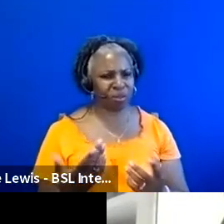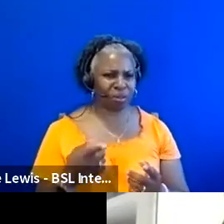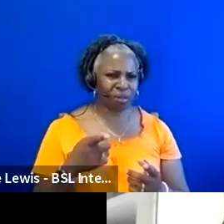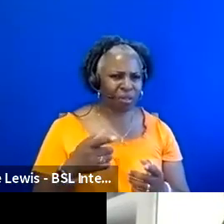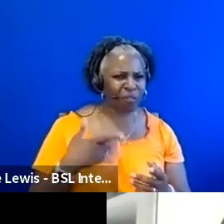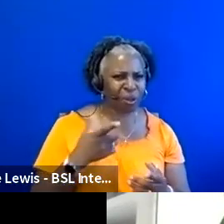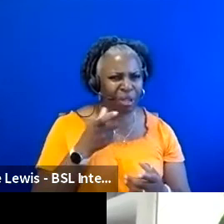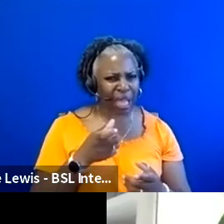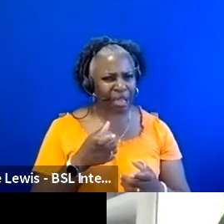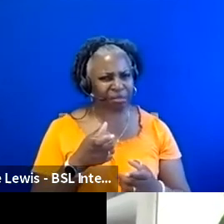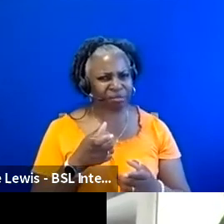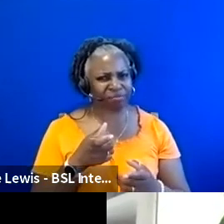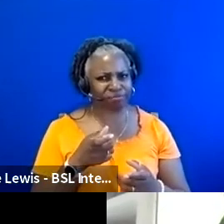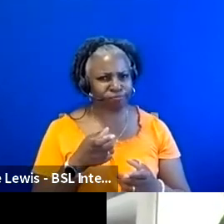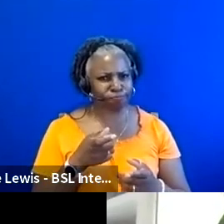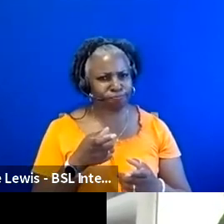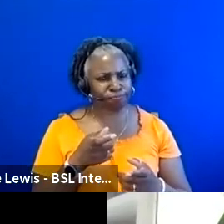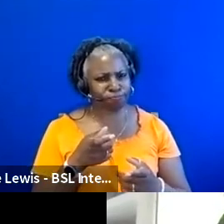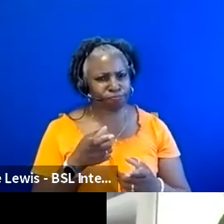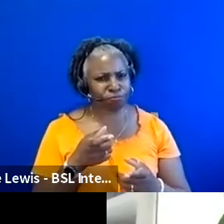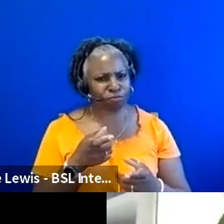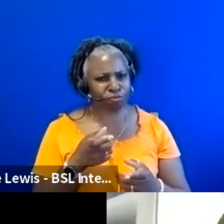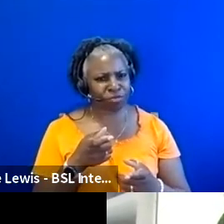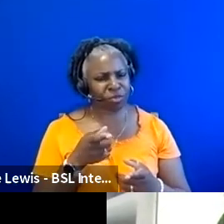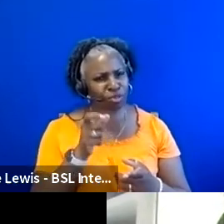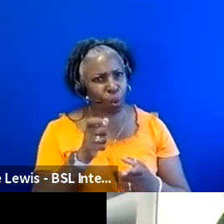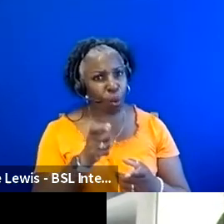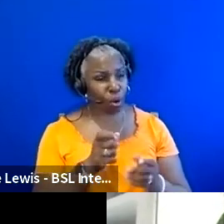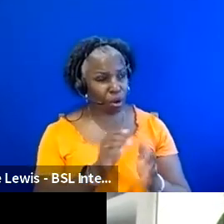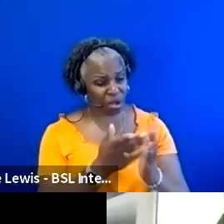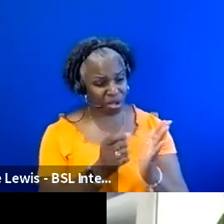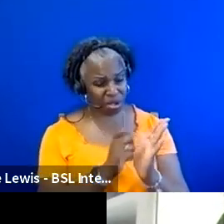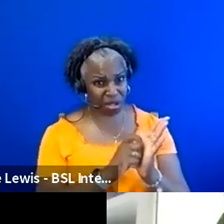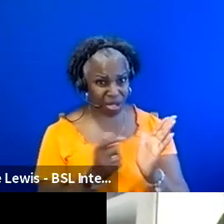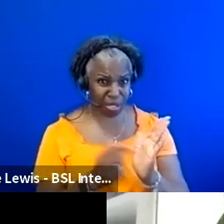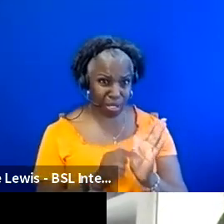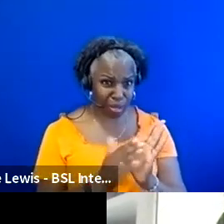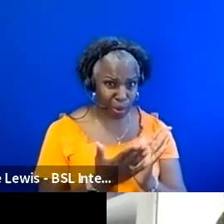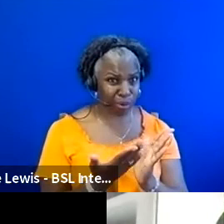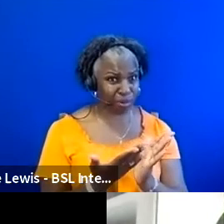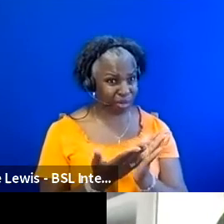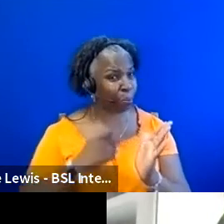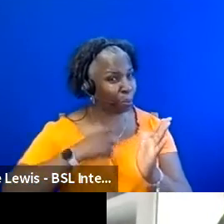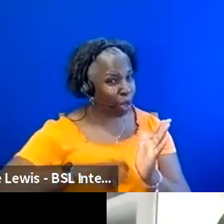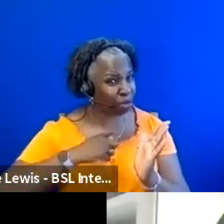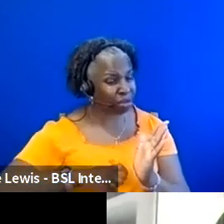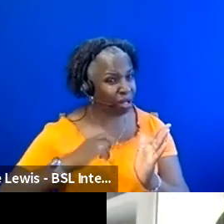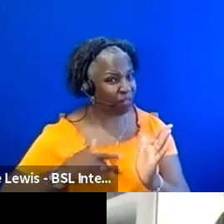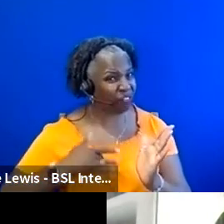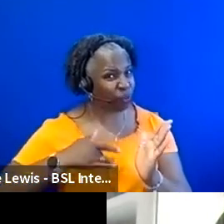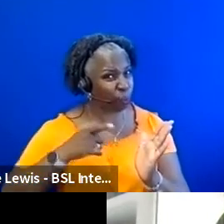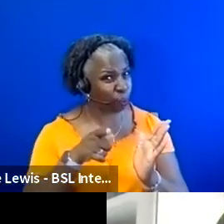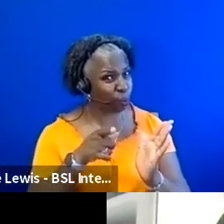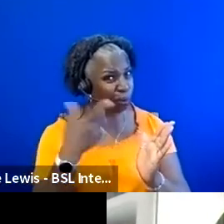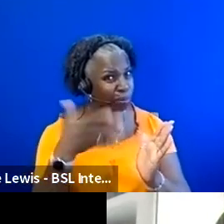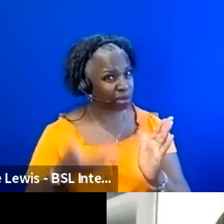way managed to avert that? Although actually your essay is very personal, just to take us back to the mm-hmm. essay in the book, in the